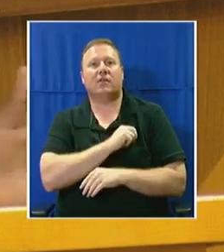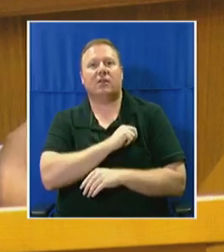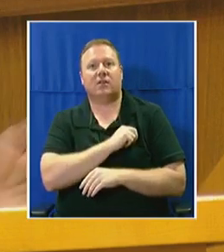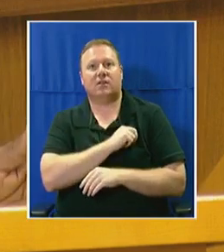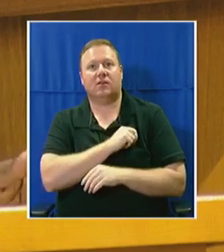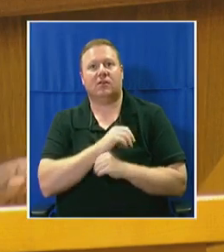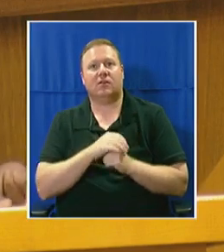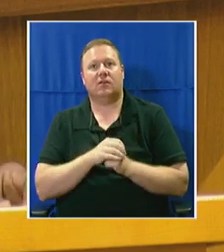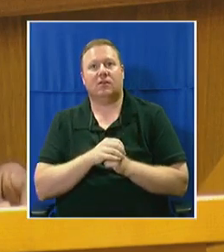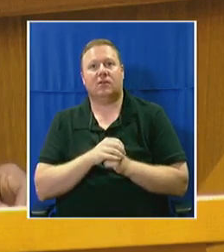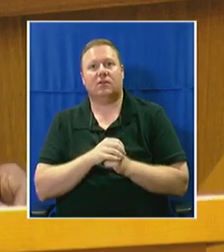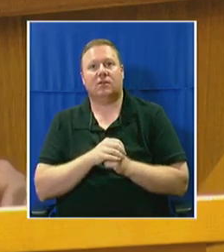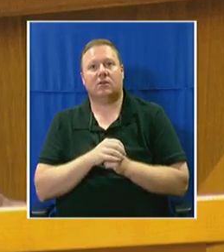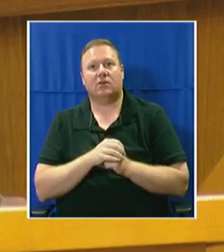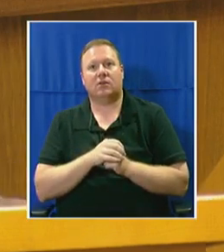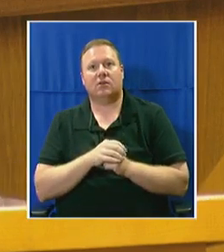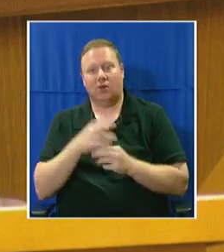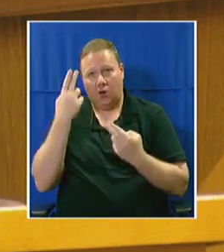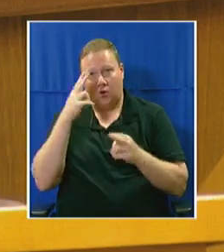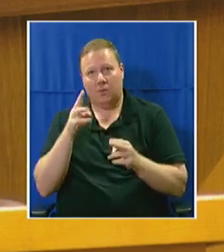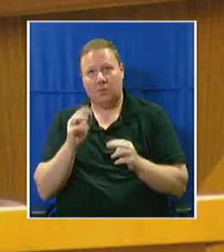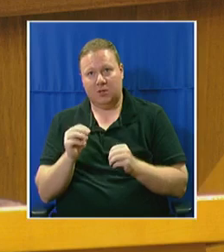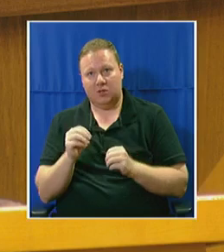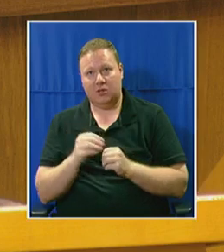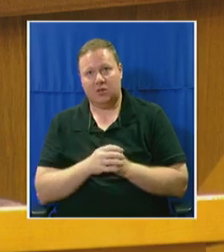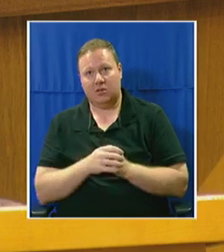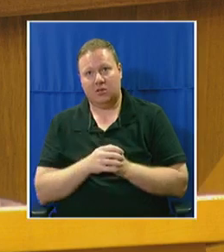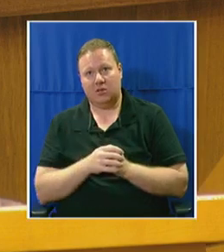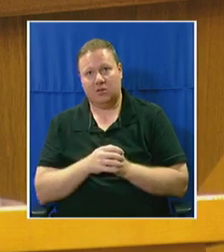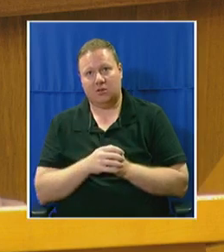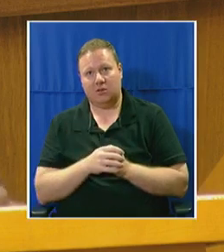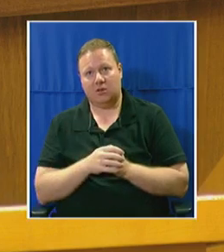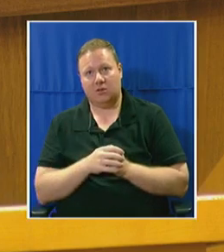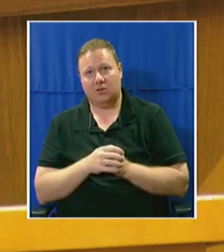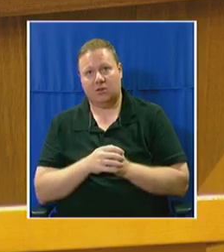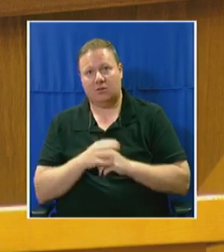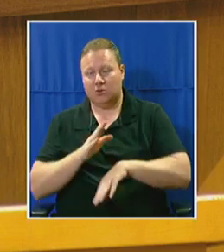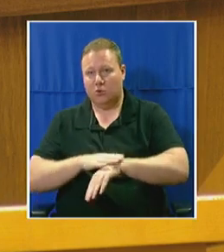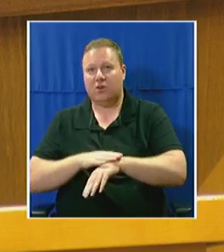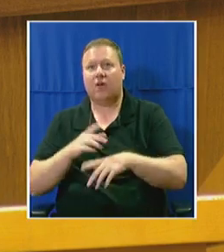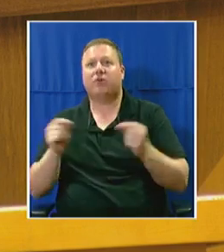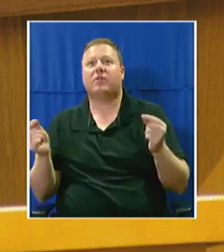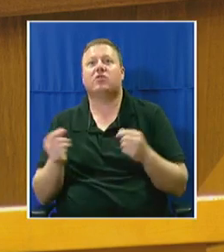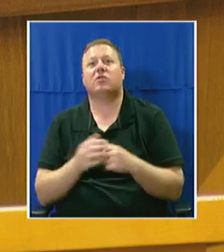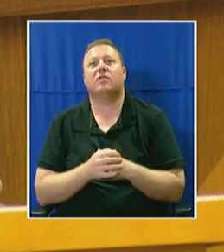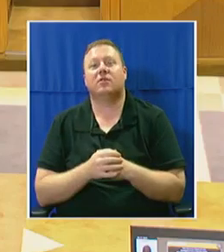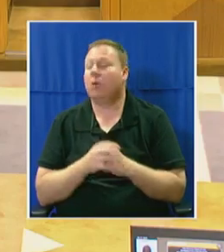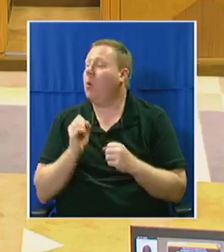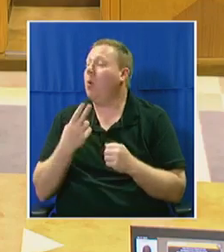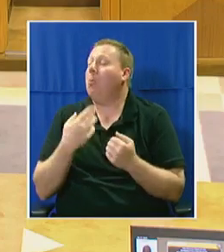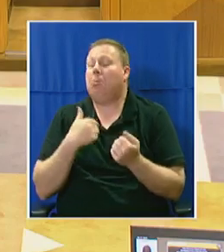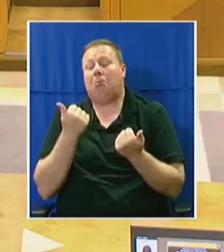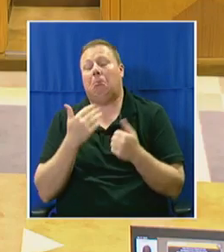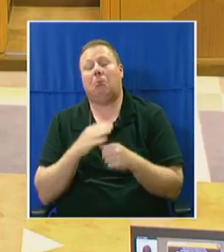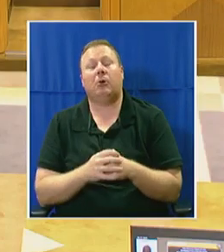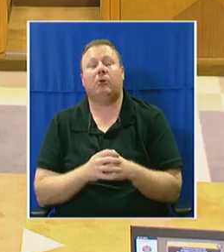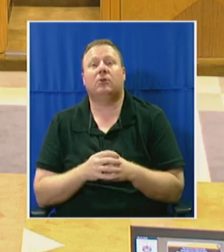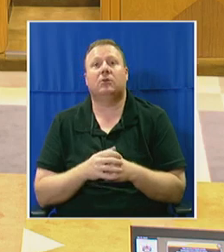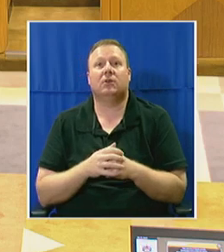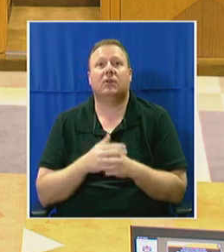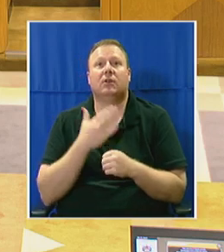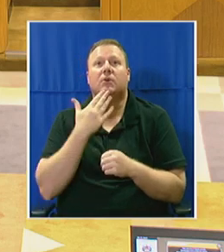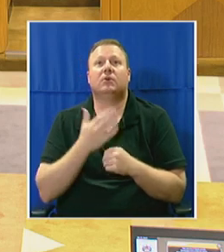women more resources it is already those who have resources that are given more resources